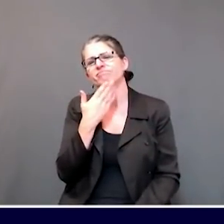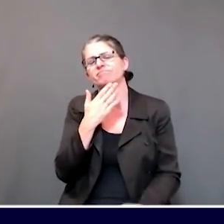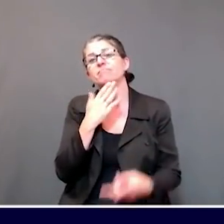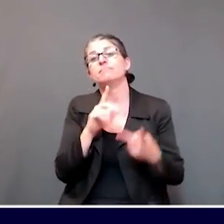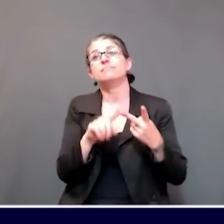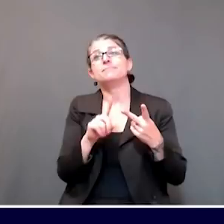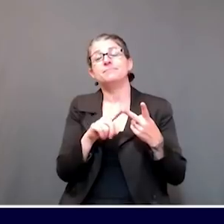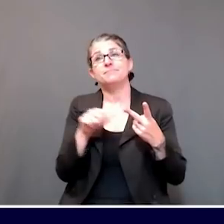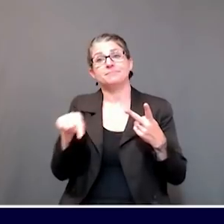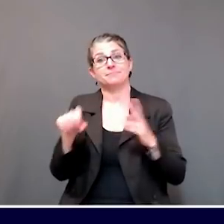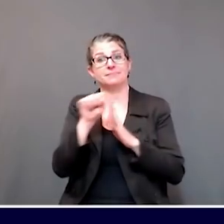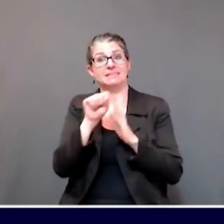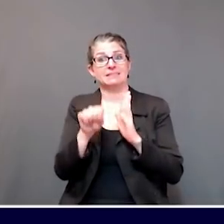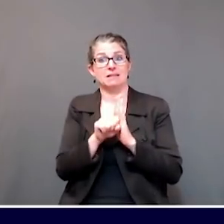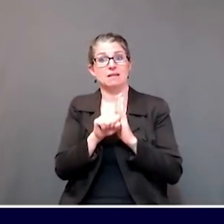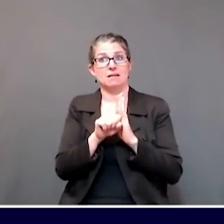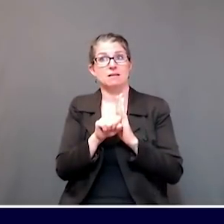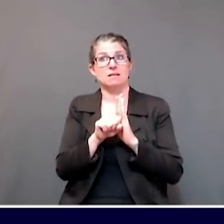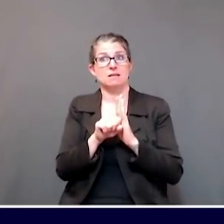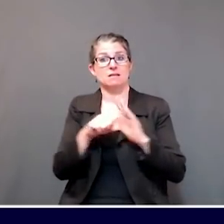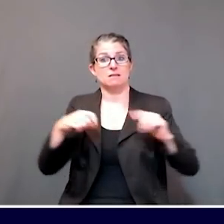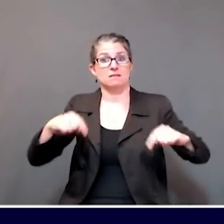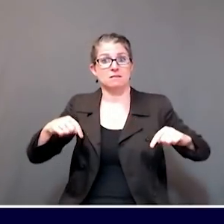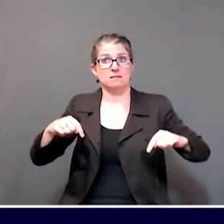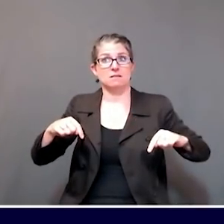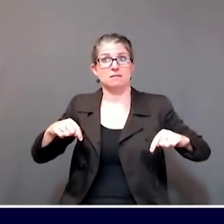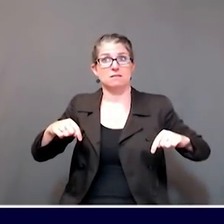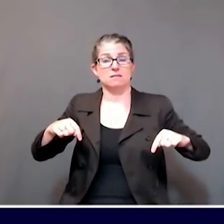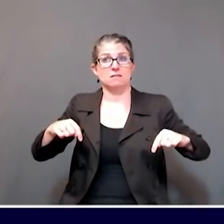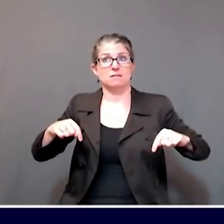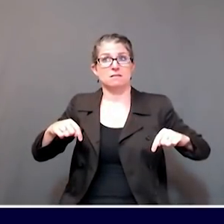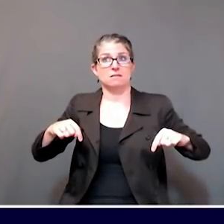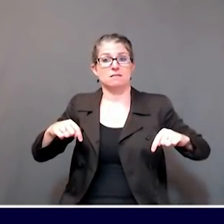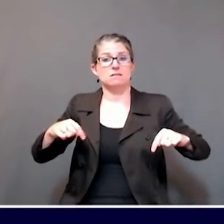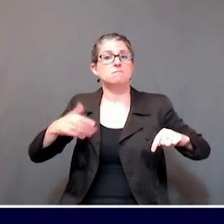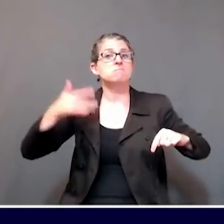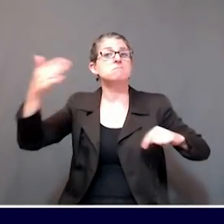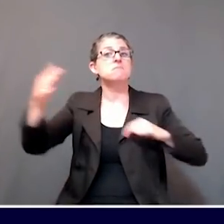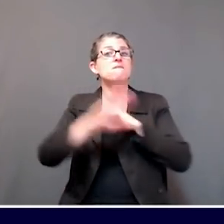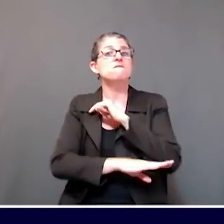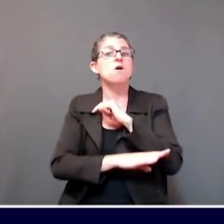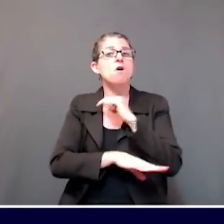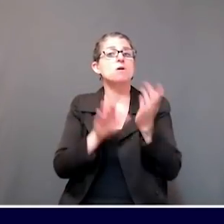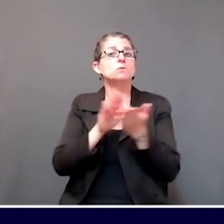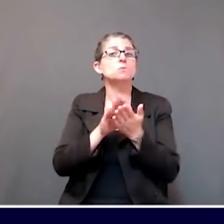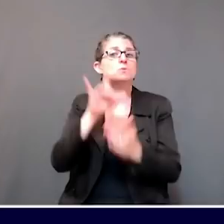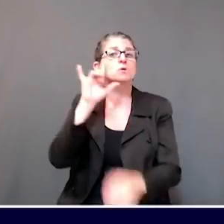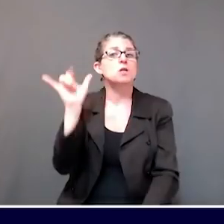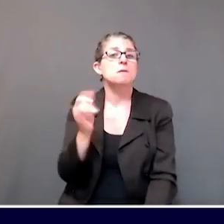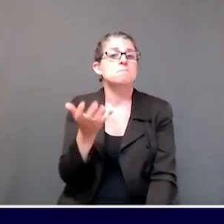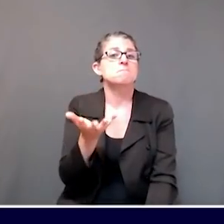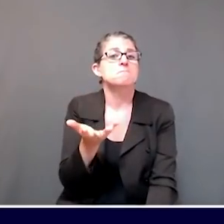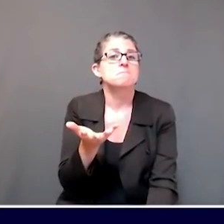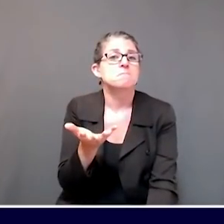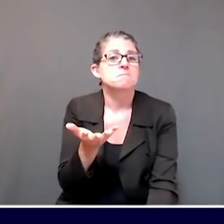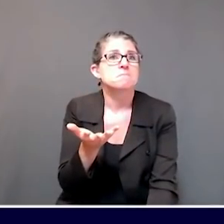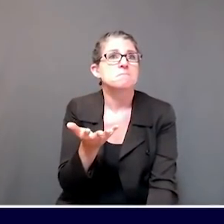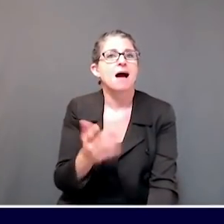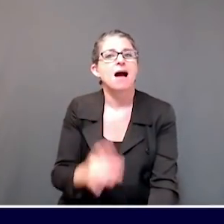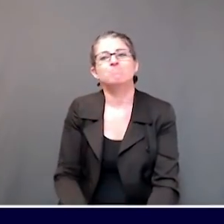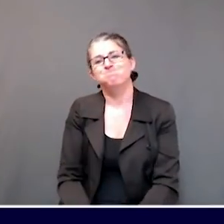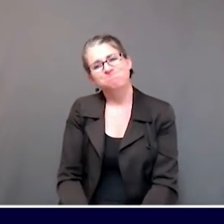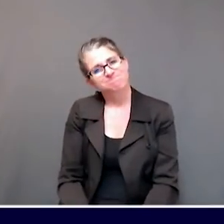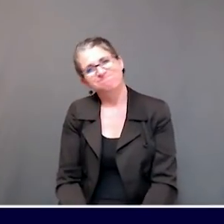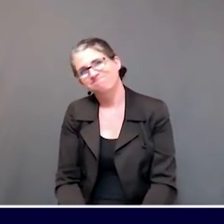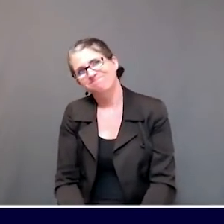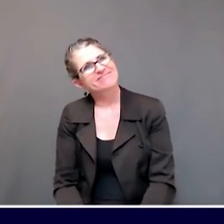for returning to school? And what's the current thinking about that? Oh, we could spend an hour on that easily right now, and we'll spend time on that in the coming